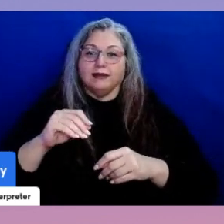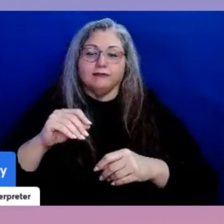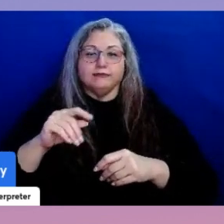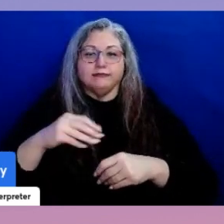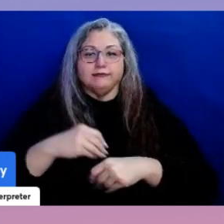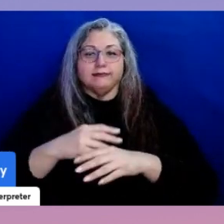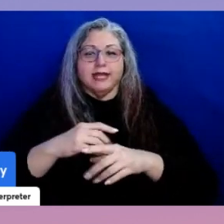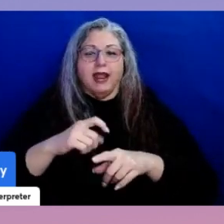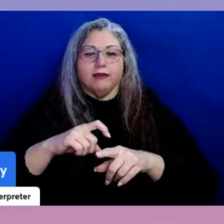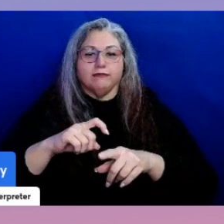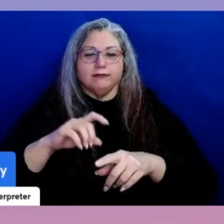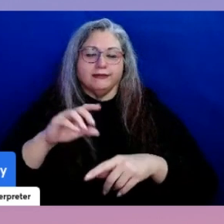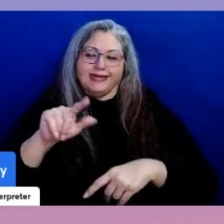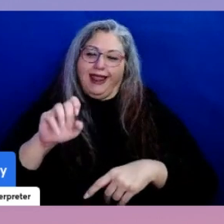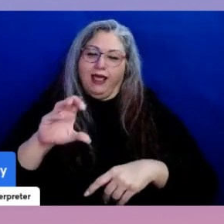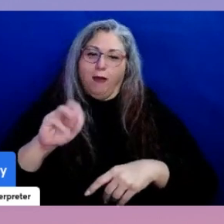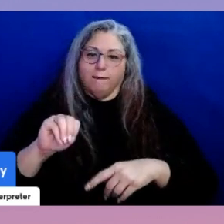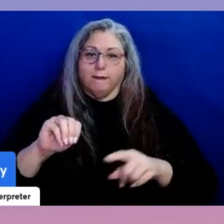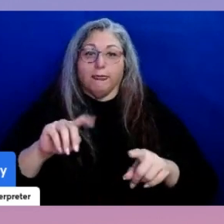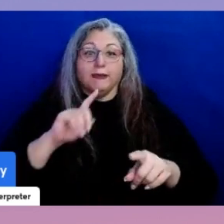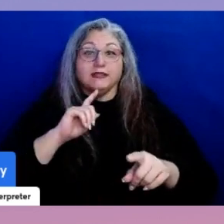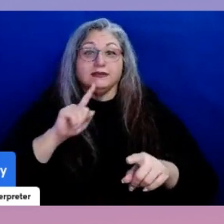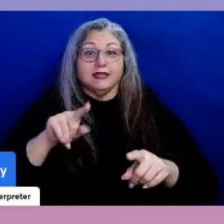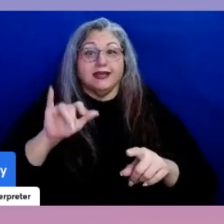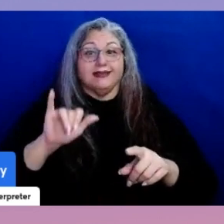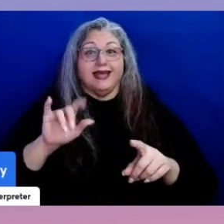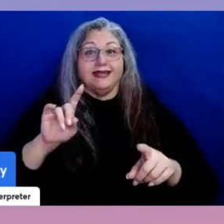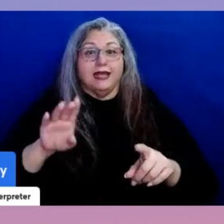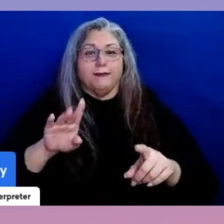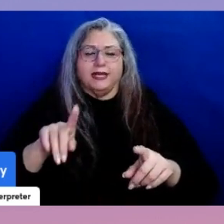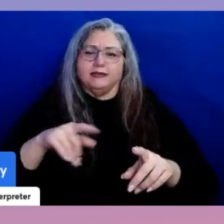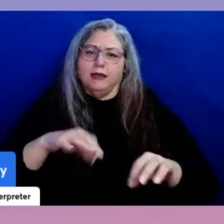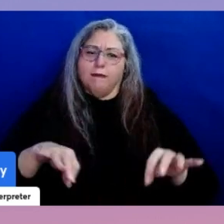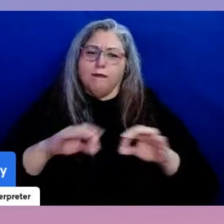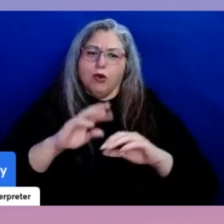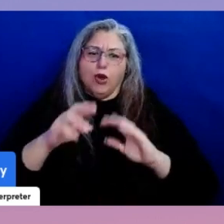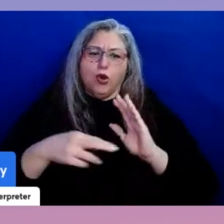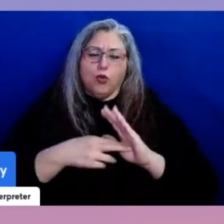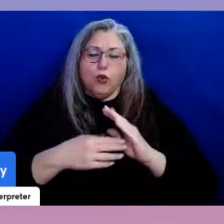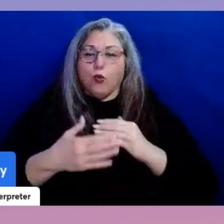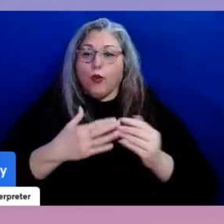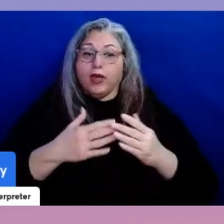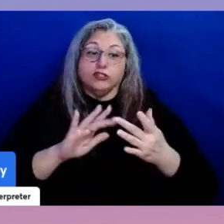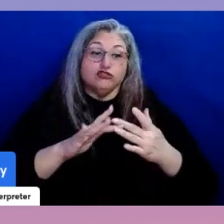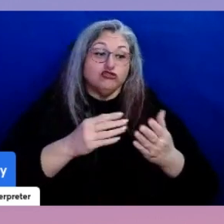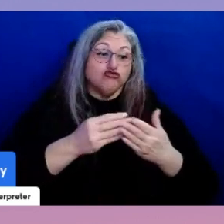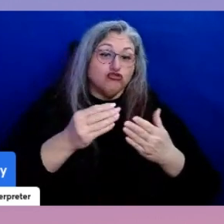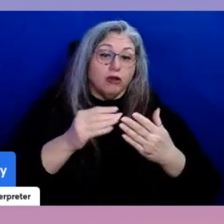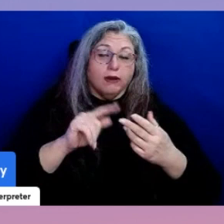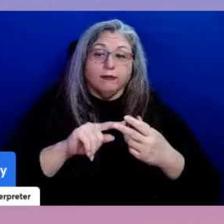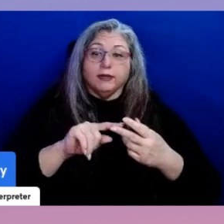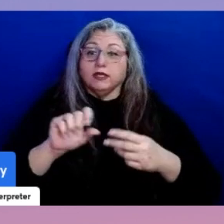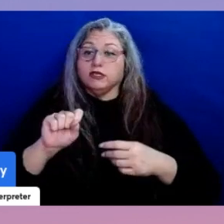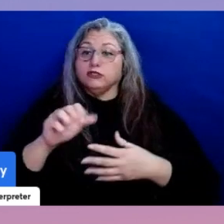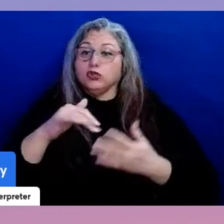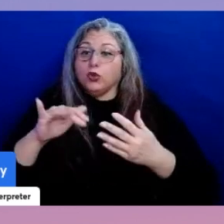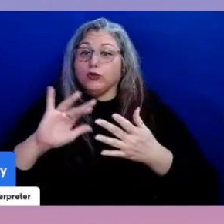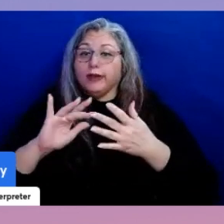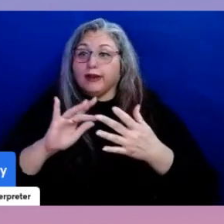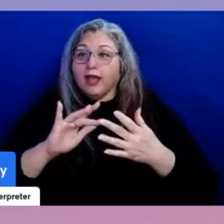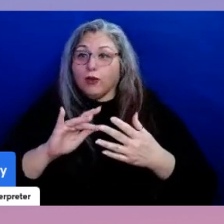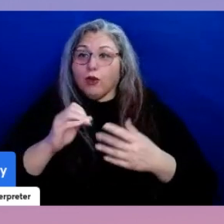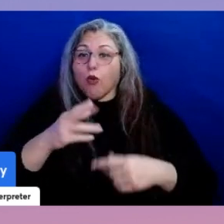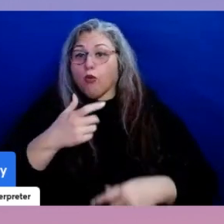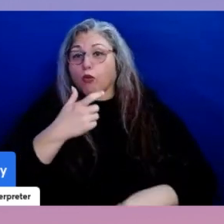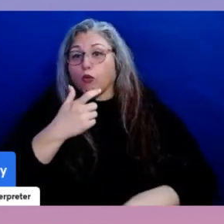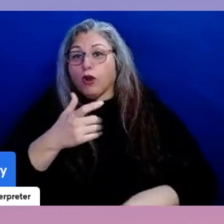Databases have historically played an important role. Whether you're online shopping, using social networking sites, or watching your favorite show on